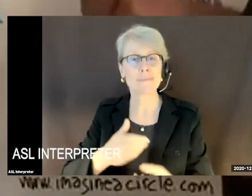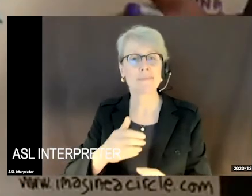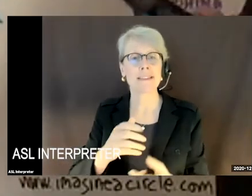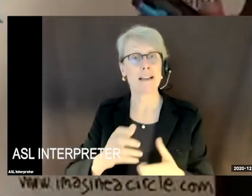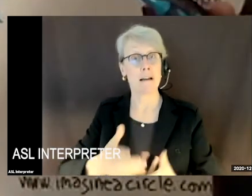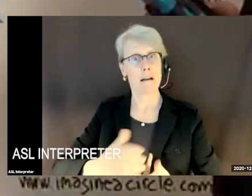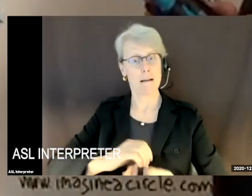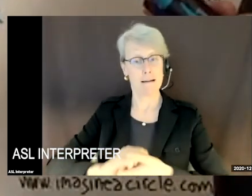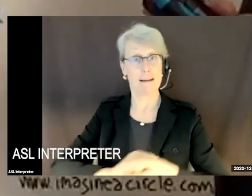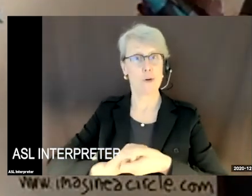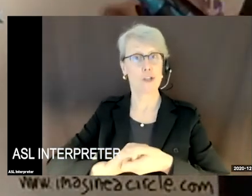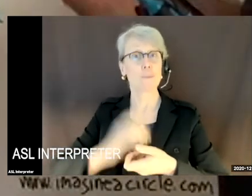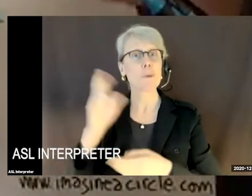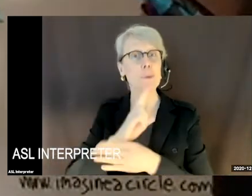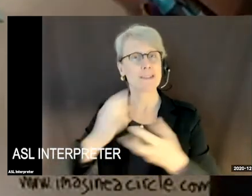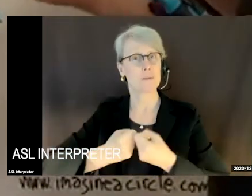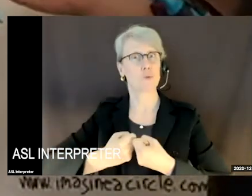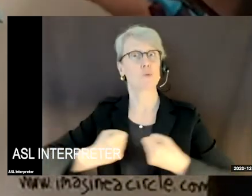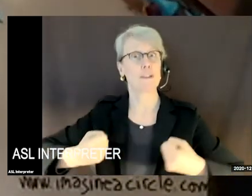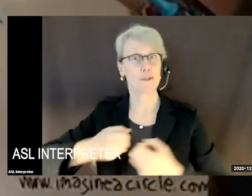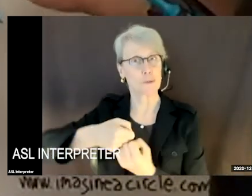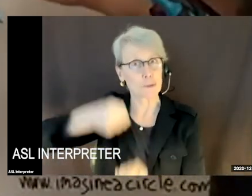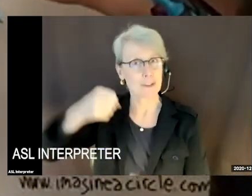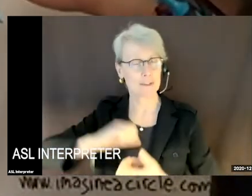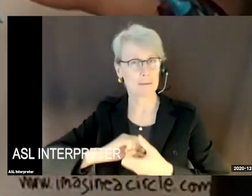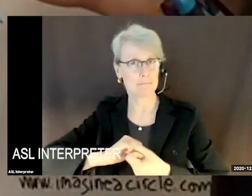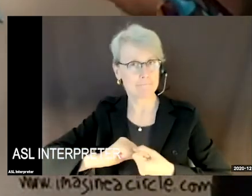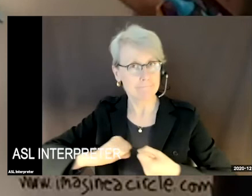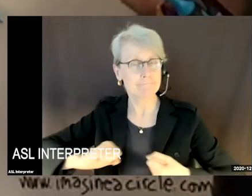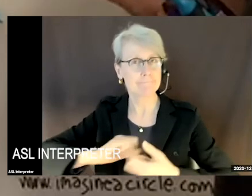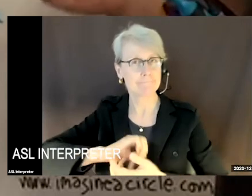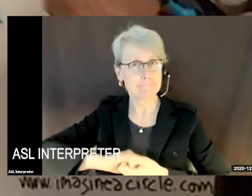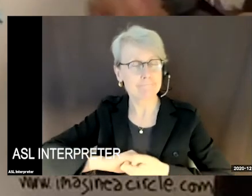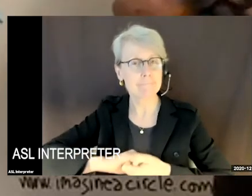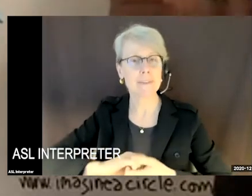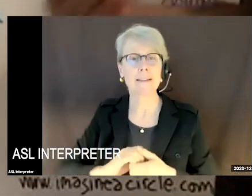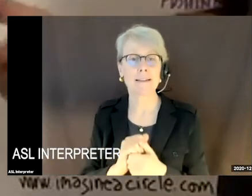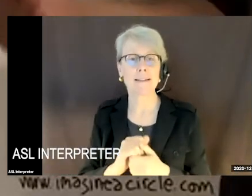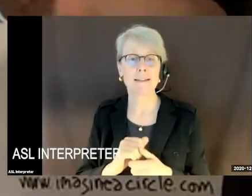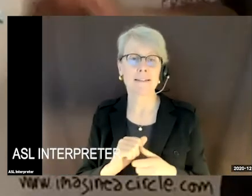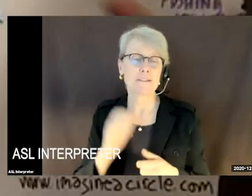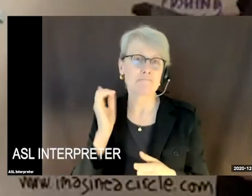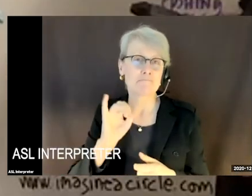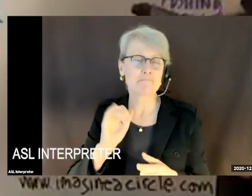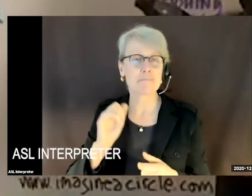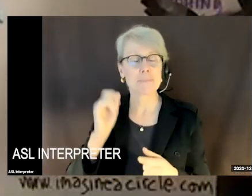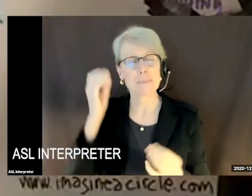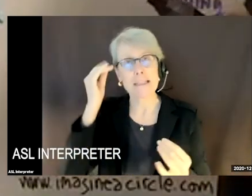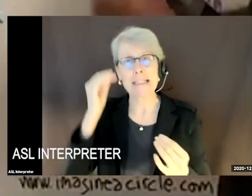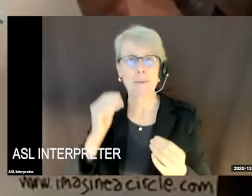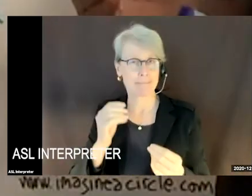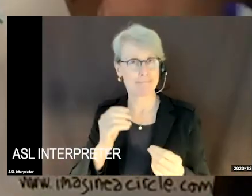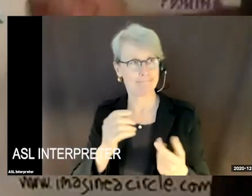ways to talk to each other. And this idea of stretch collaboration, I feel like I want to take the recording